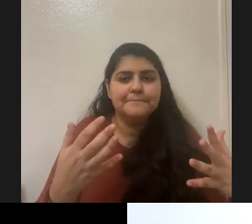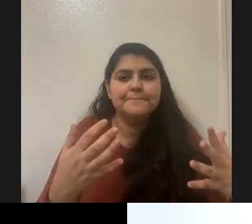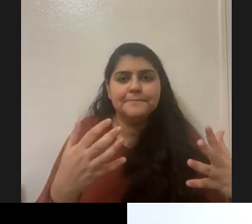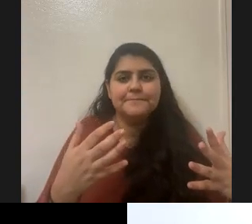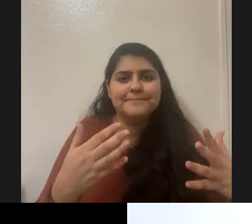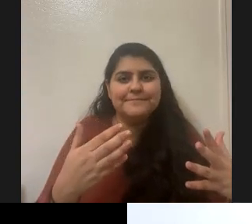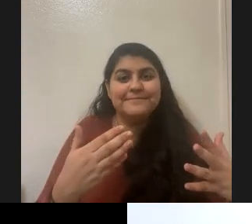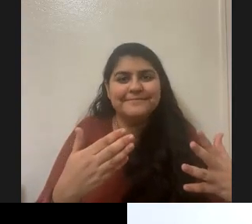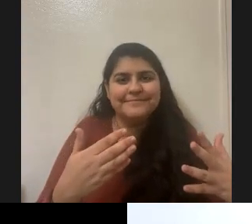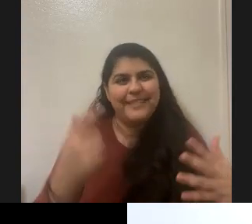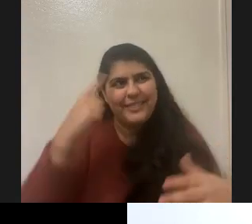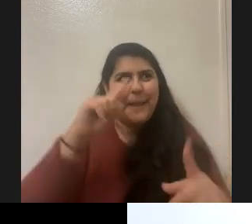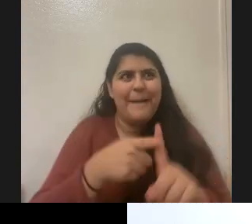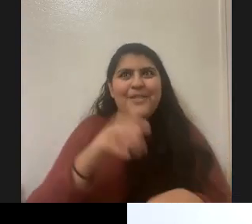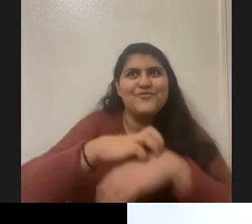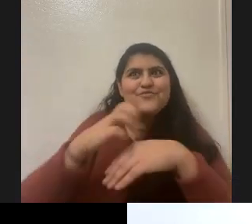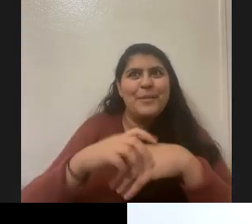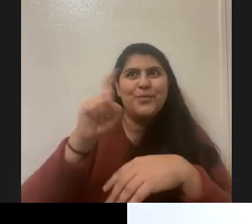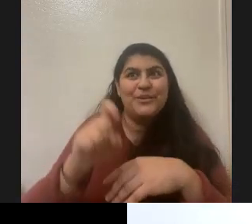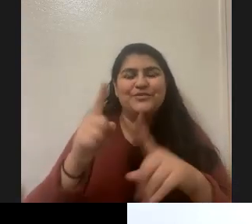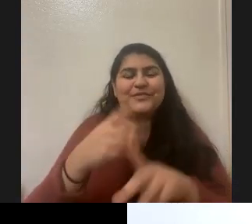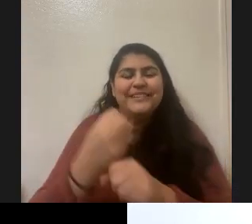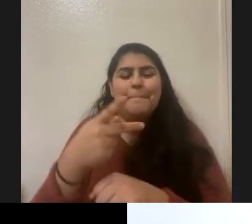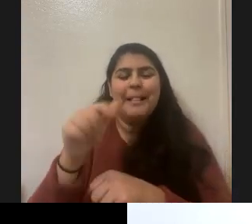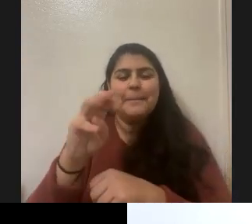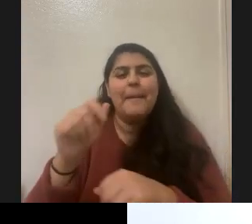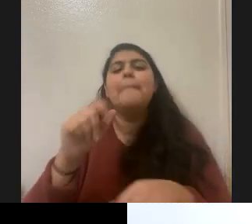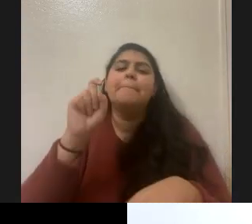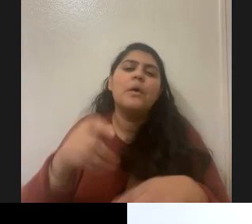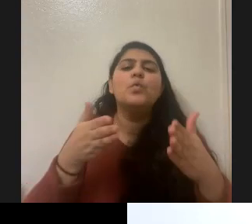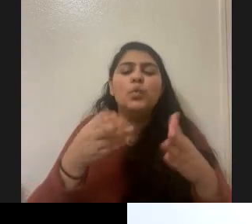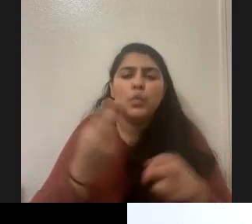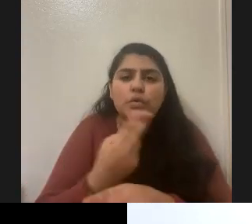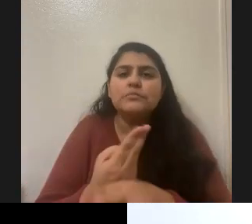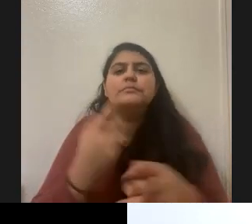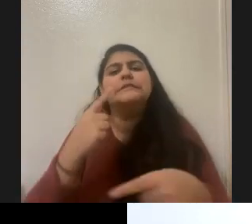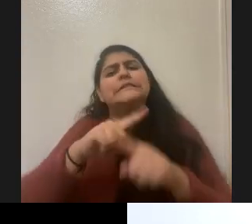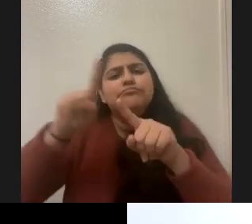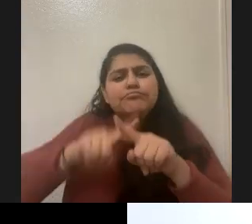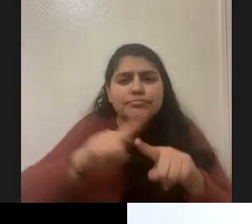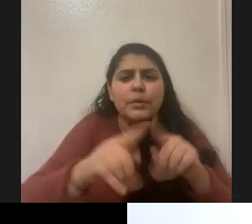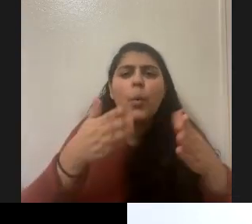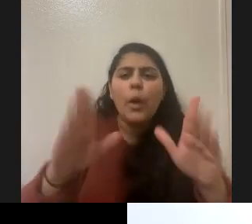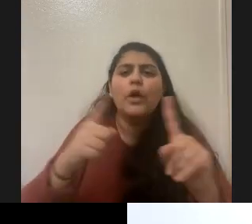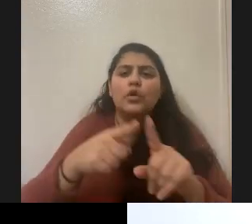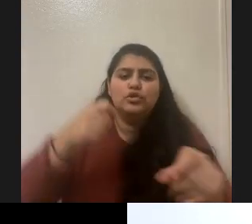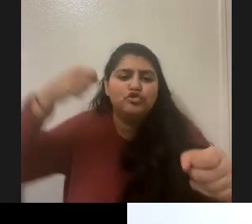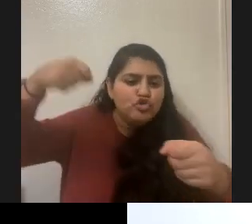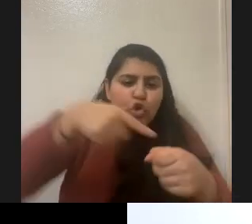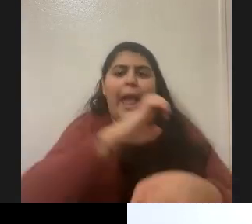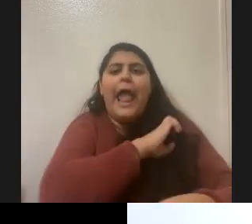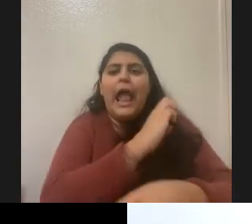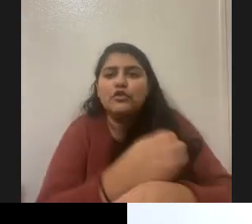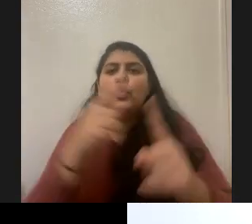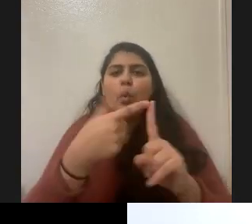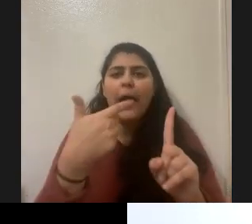great question to get a plasma. So you just got to use basically different ways of shooting energy into a gas